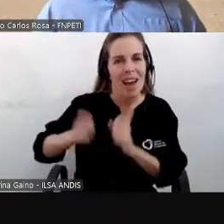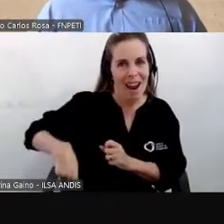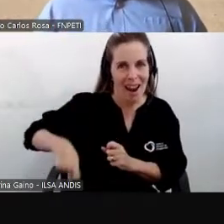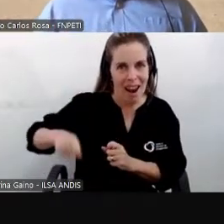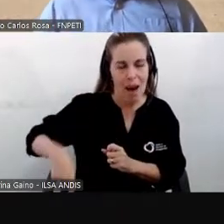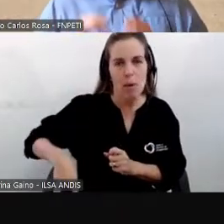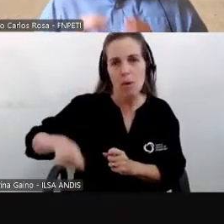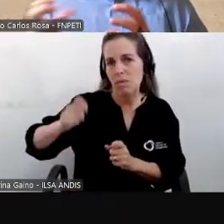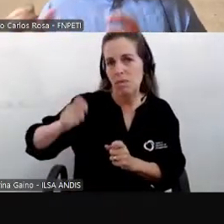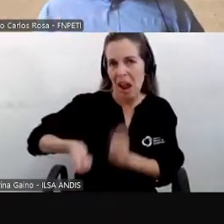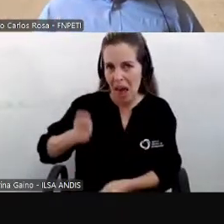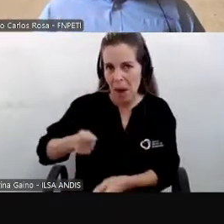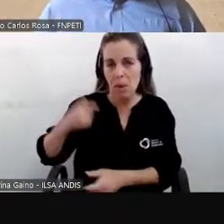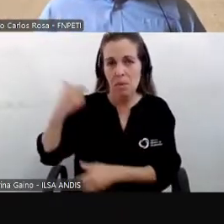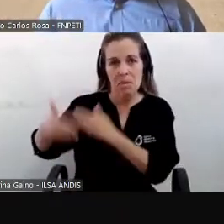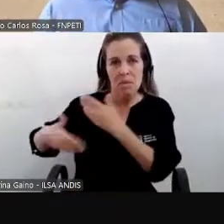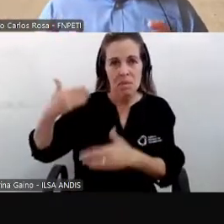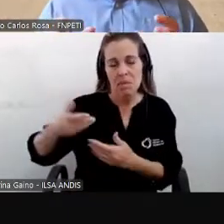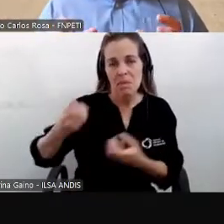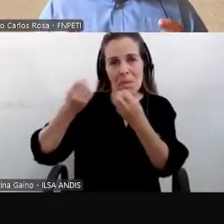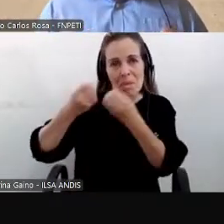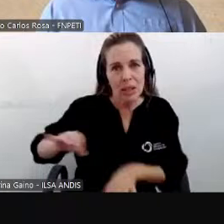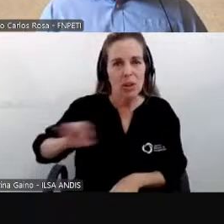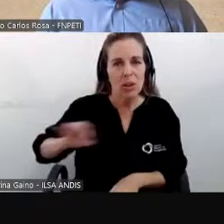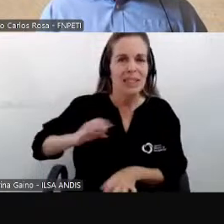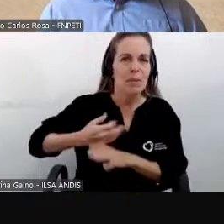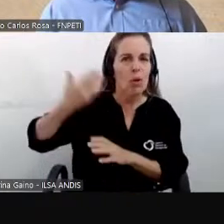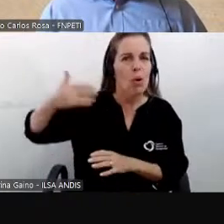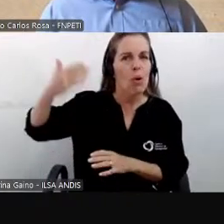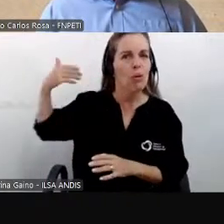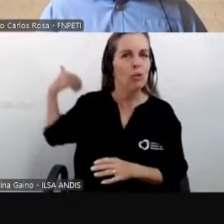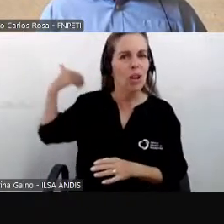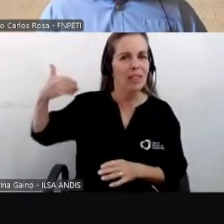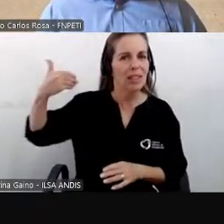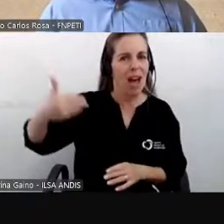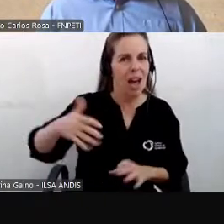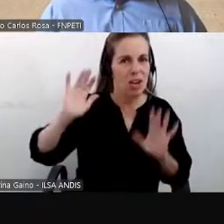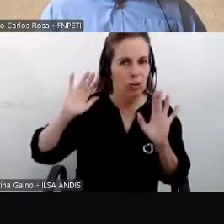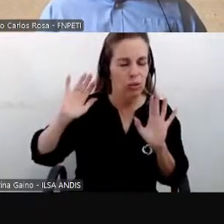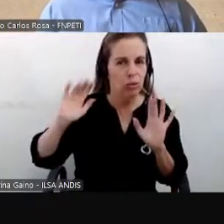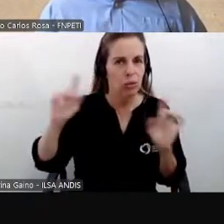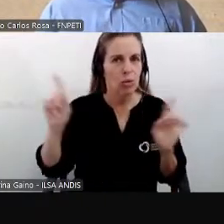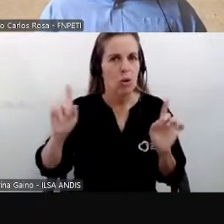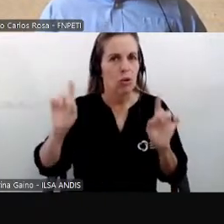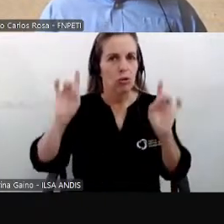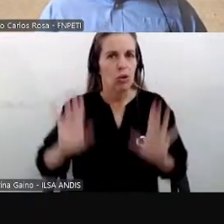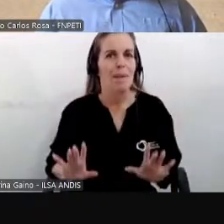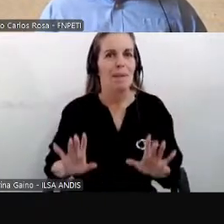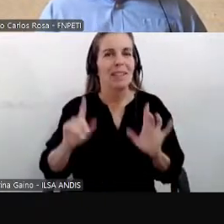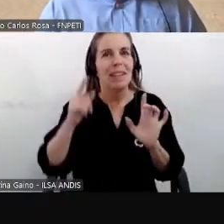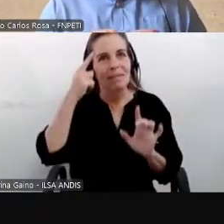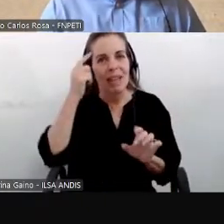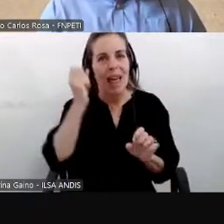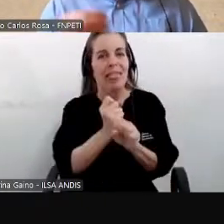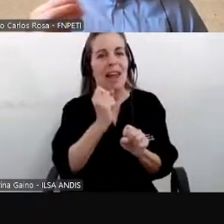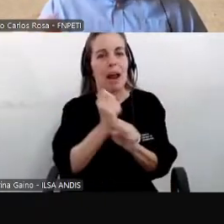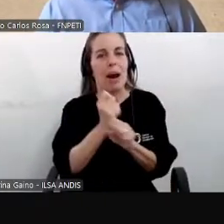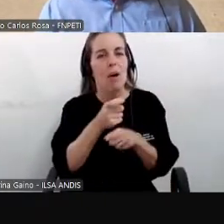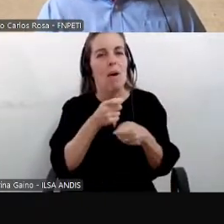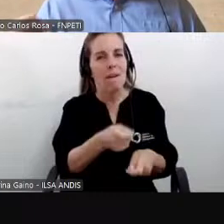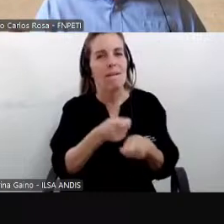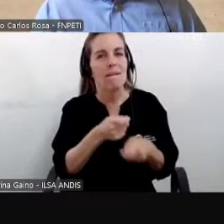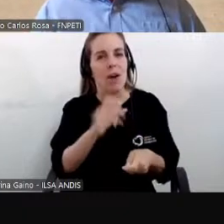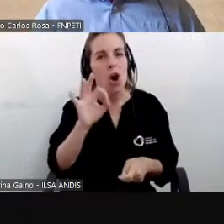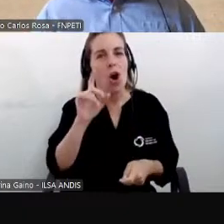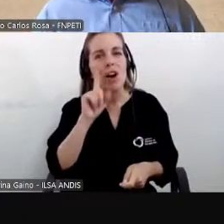in Brazil on labor exploitation commenced very early under the umbrella of the ILO